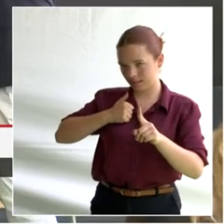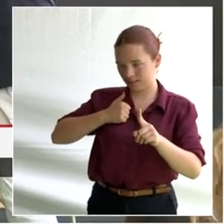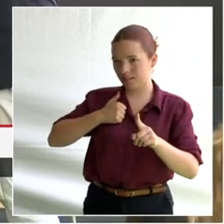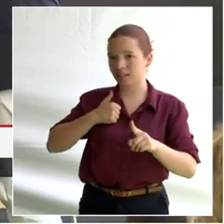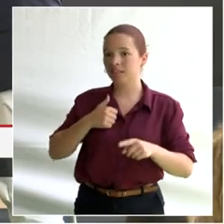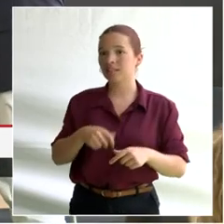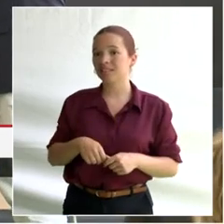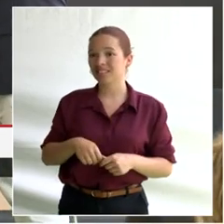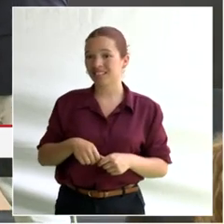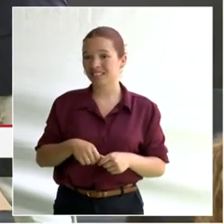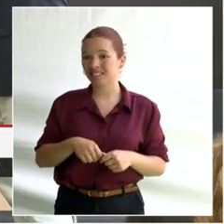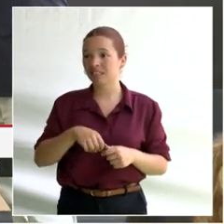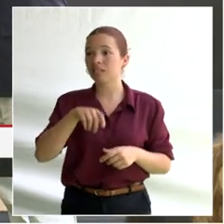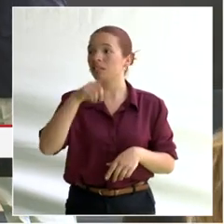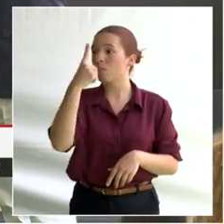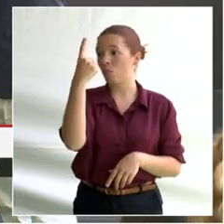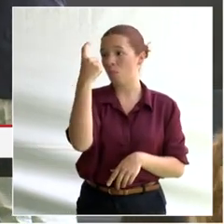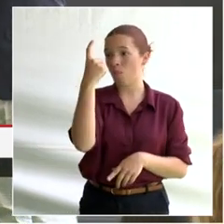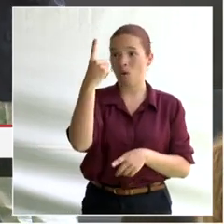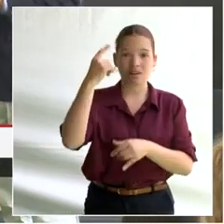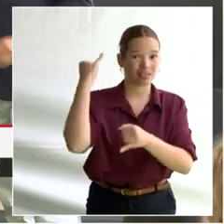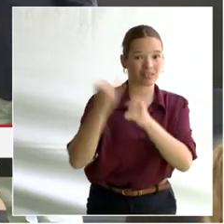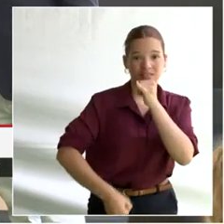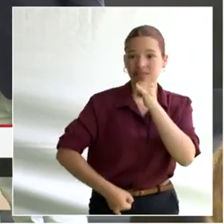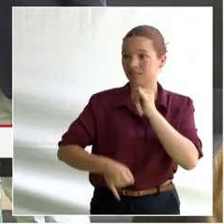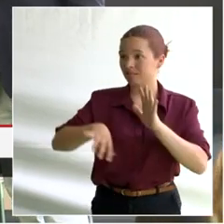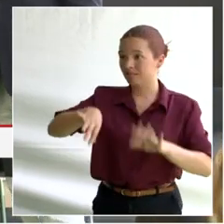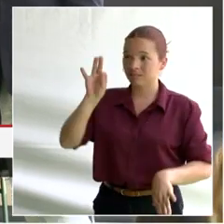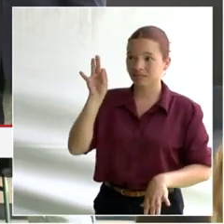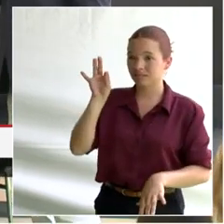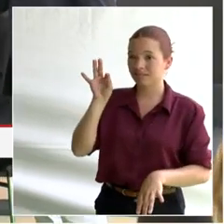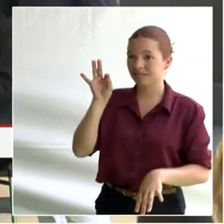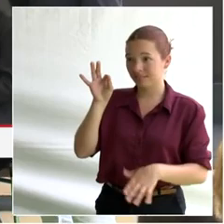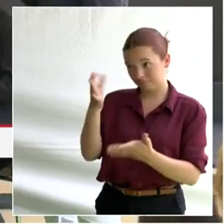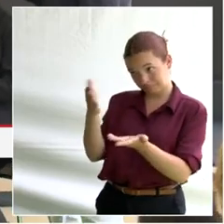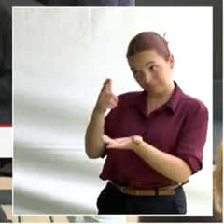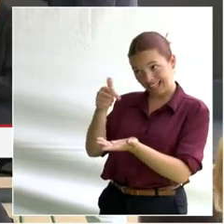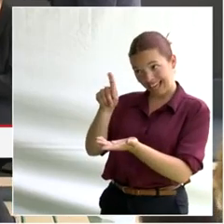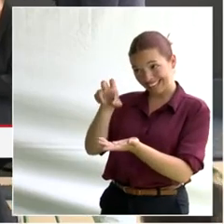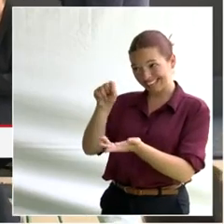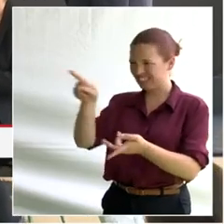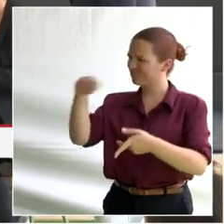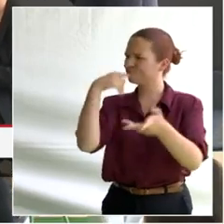to bring up? I know Angie wanted to close us out here. Angie, come on up.